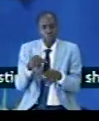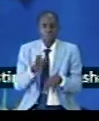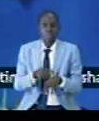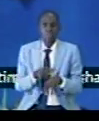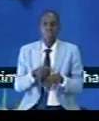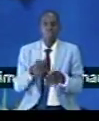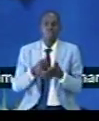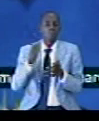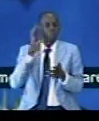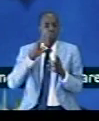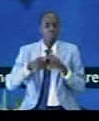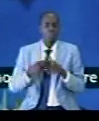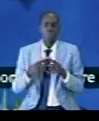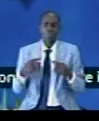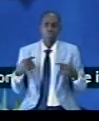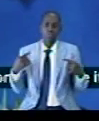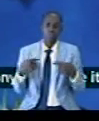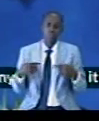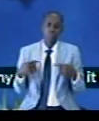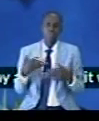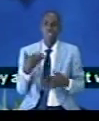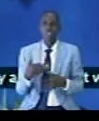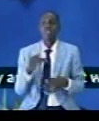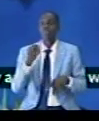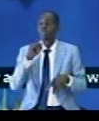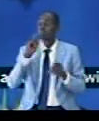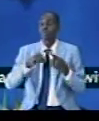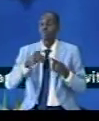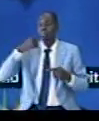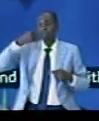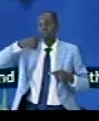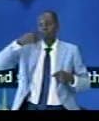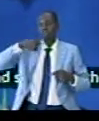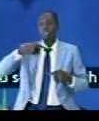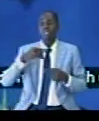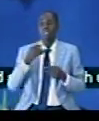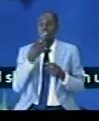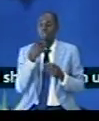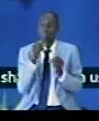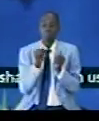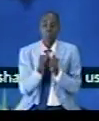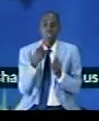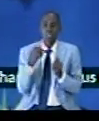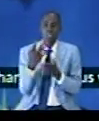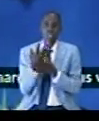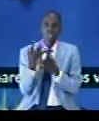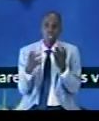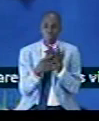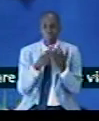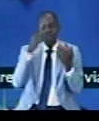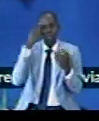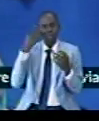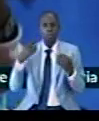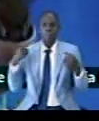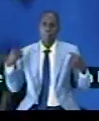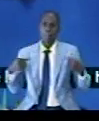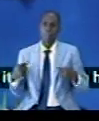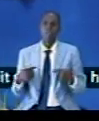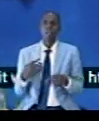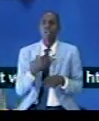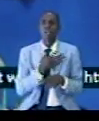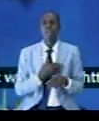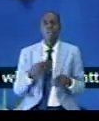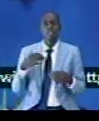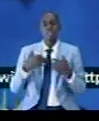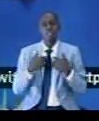not even to brush my teeth. My mom did everything for me. And then all this I kept to myself, the pains. And then I was praying like, God,